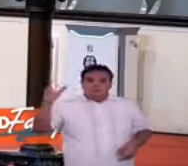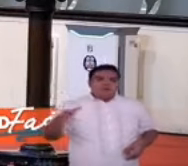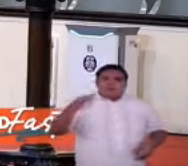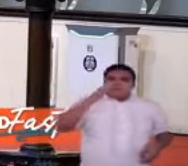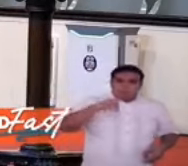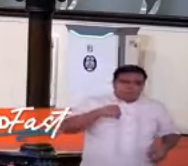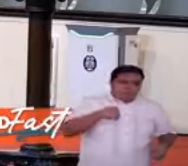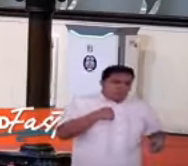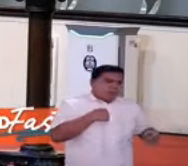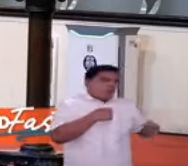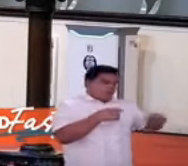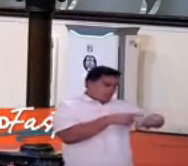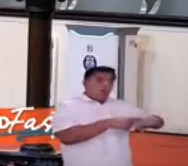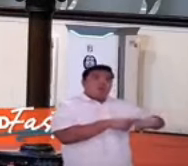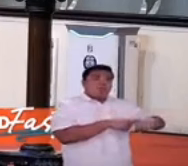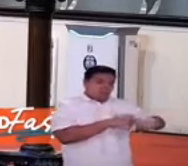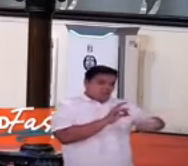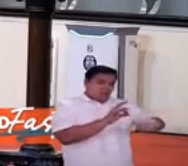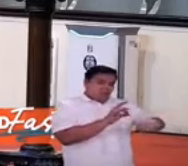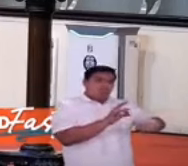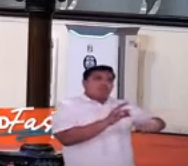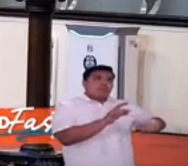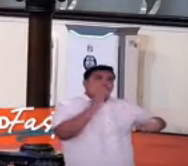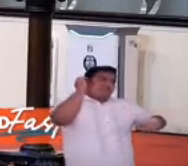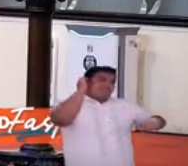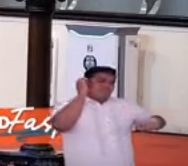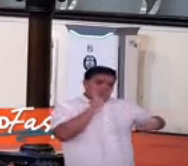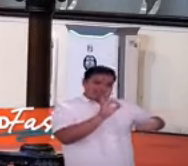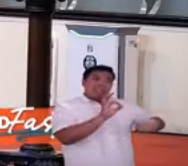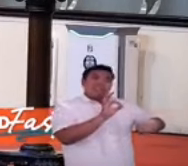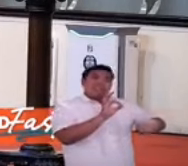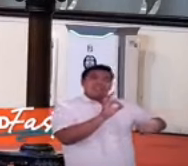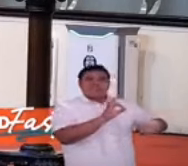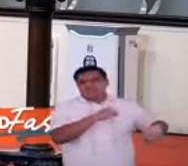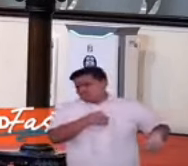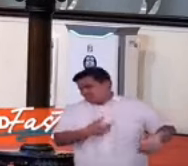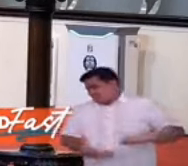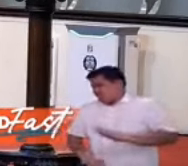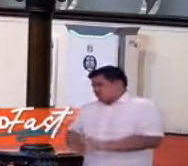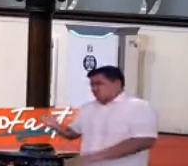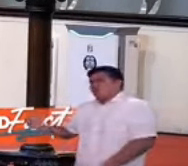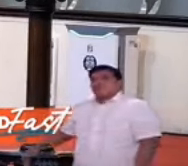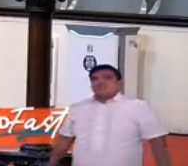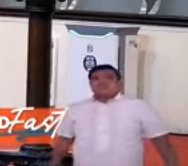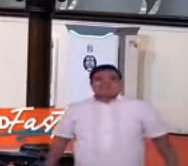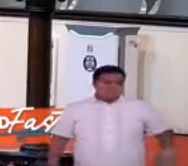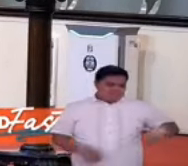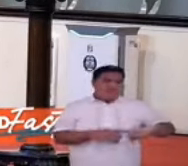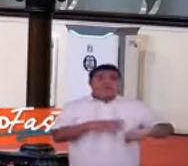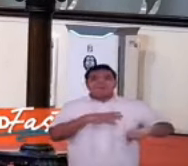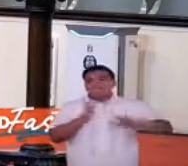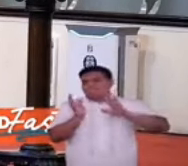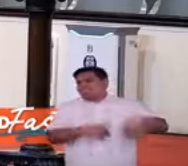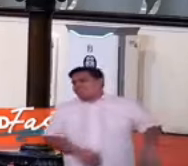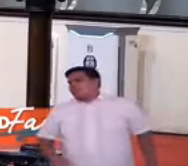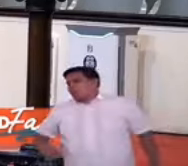I will miss the ending. I do not like to miss the ending. Pero 9 o'clock man. Ngayon ko nga, sige na lang,